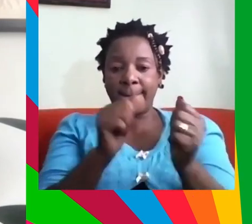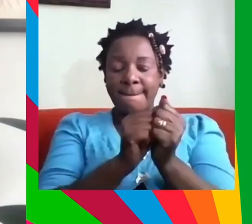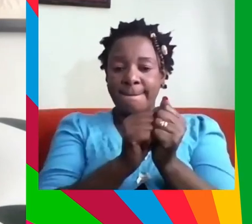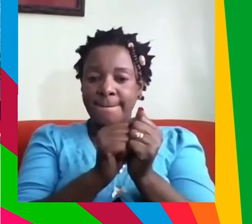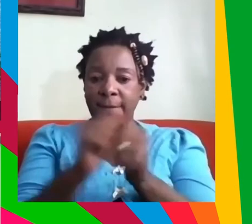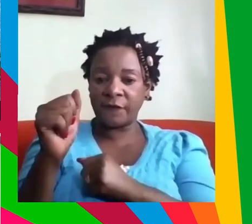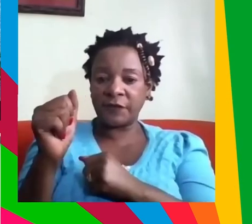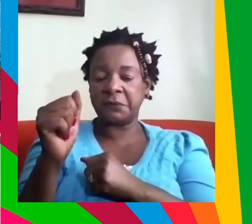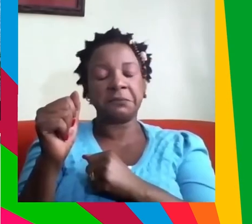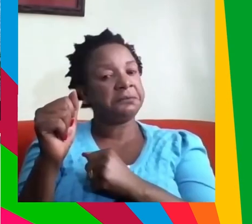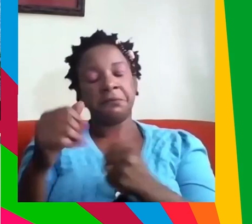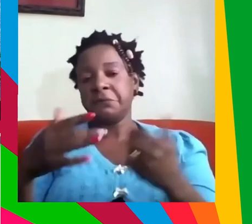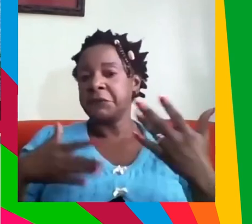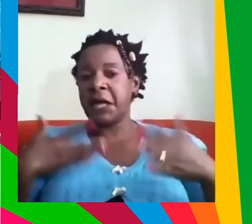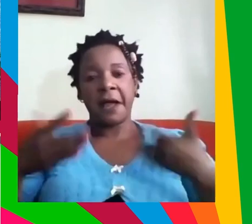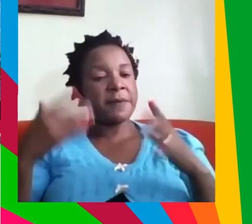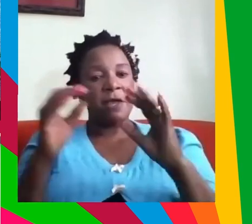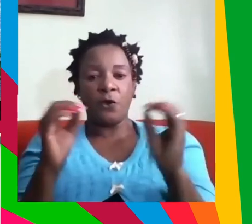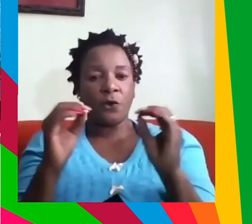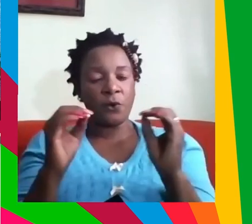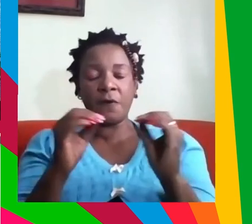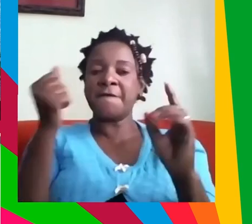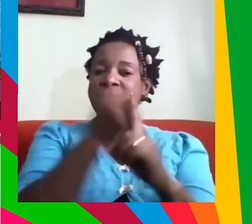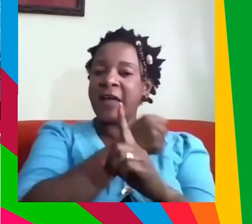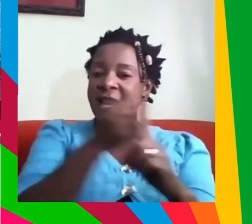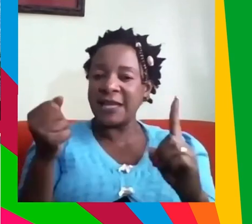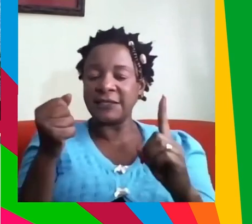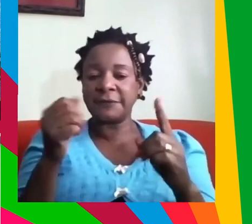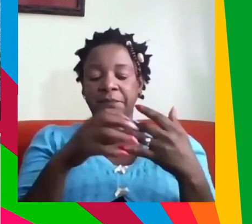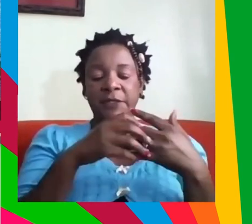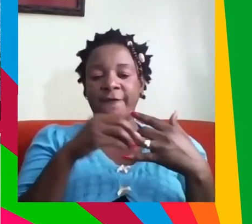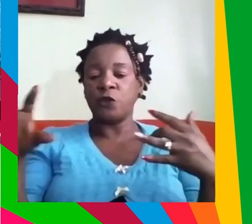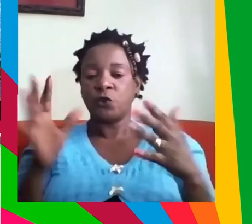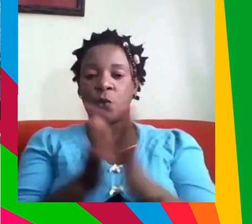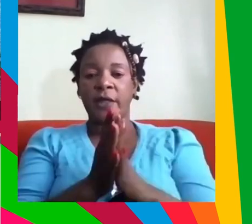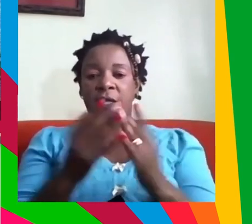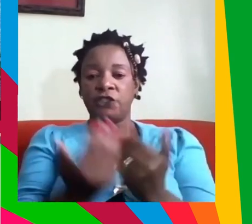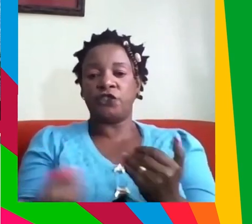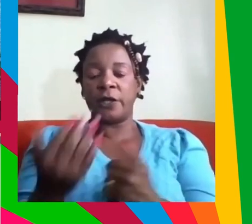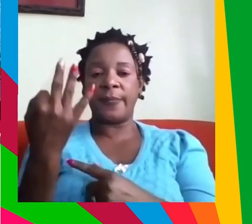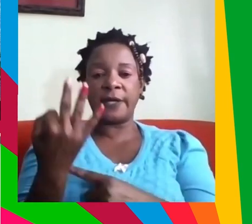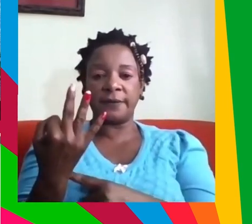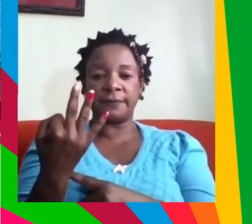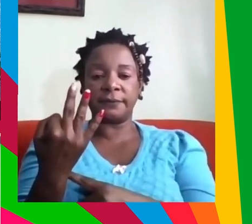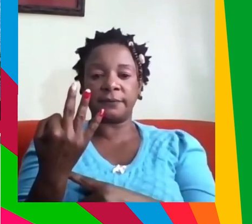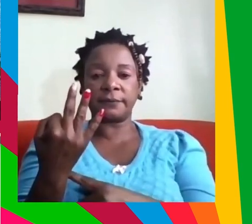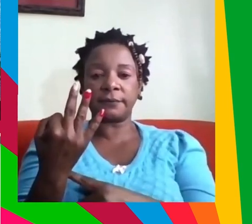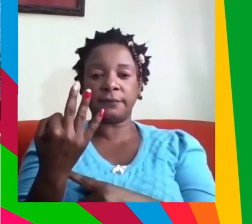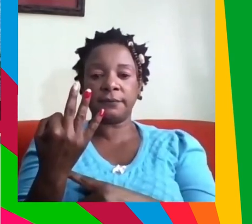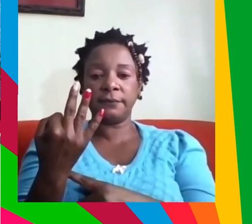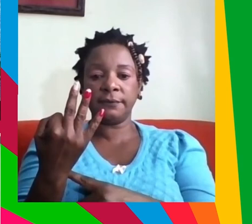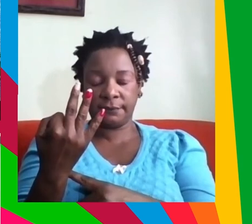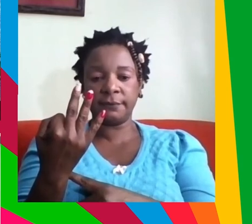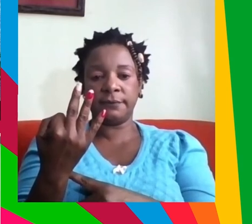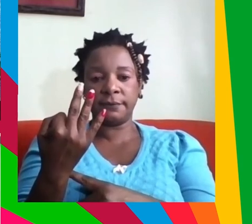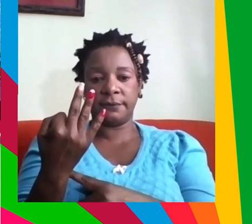unhappy marriage. He was very, very violent. She divorced with three children and was a janitor at